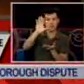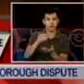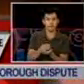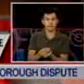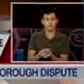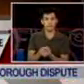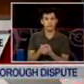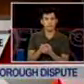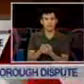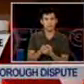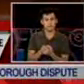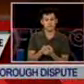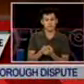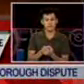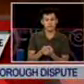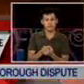Yes.